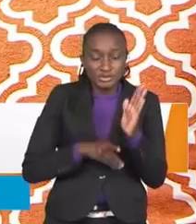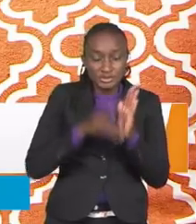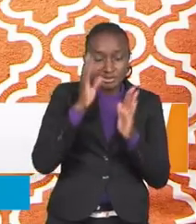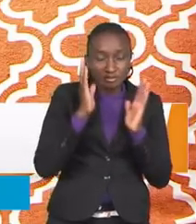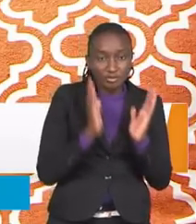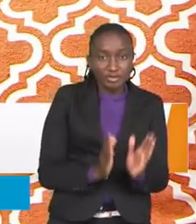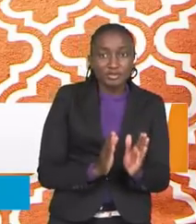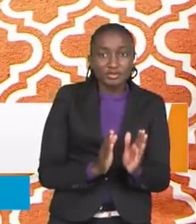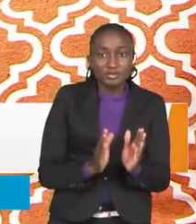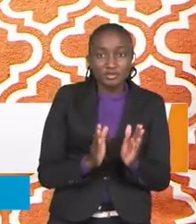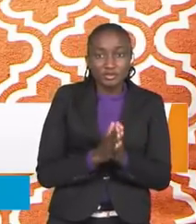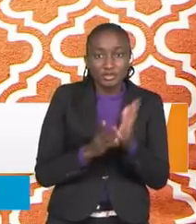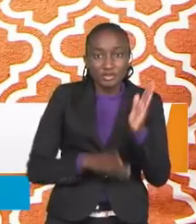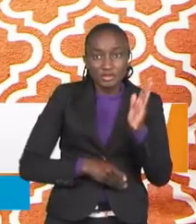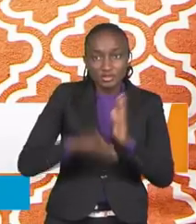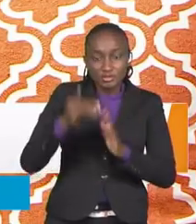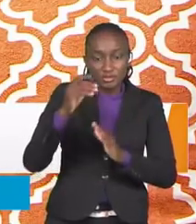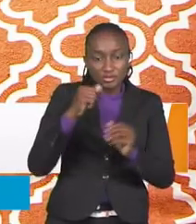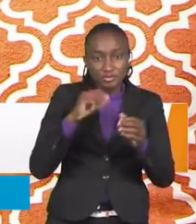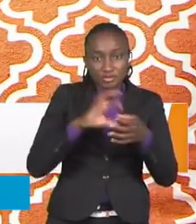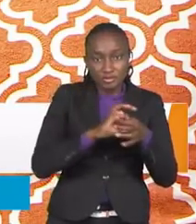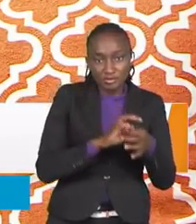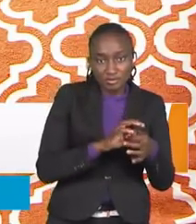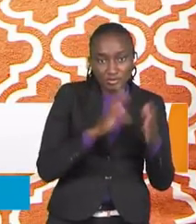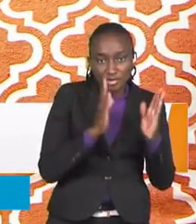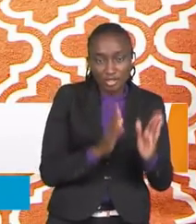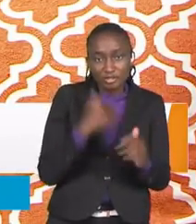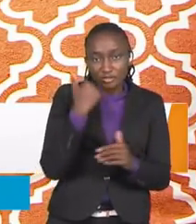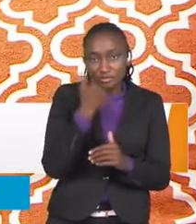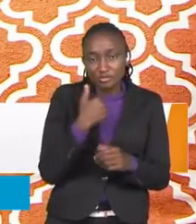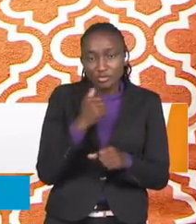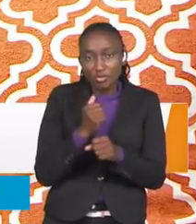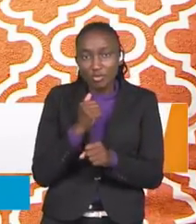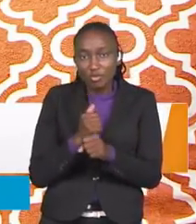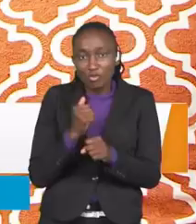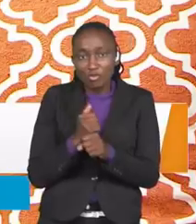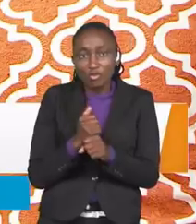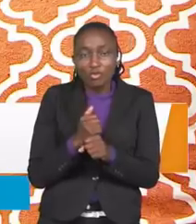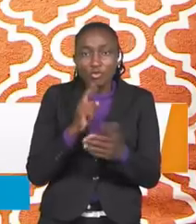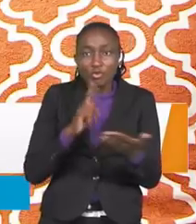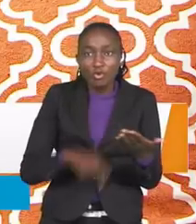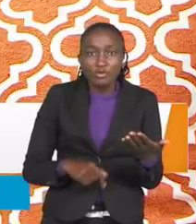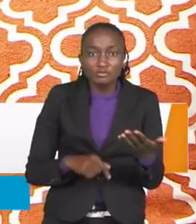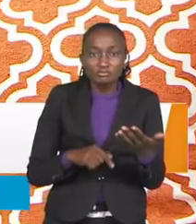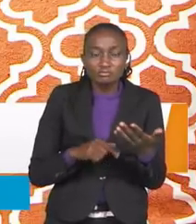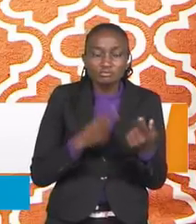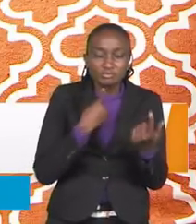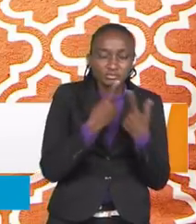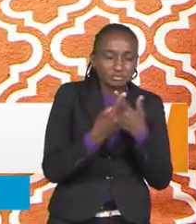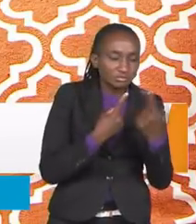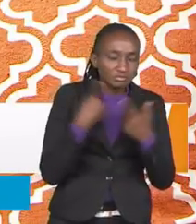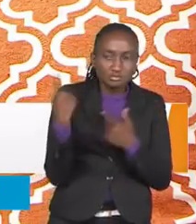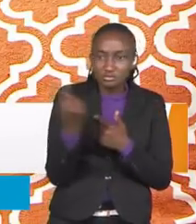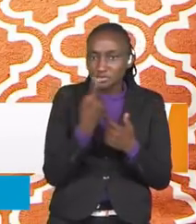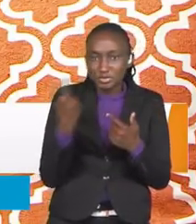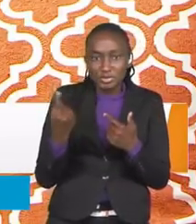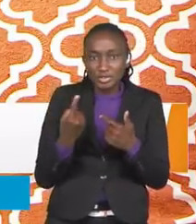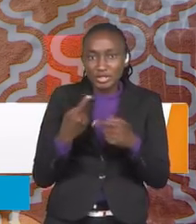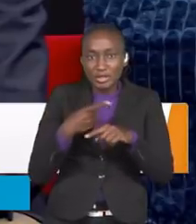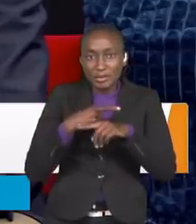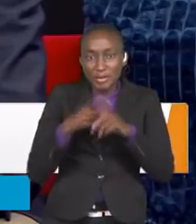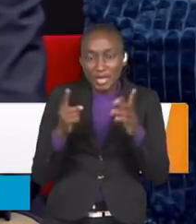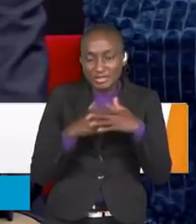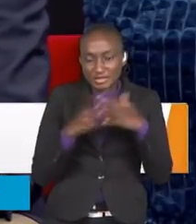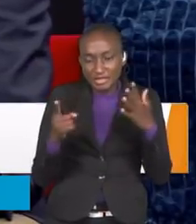developers and development partners must do is not just talk, but get on the ground. It's true